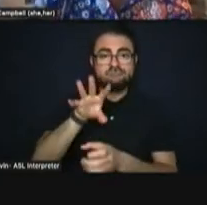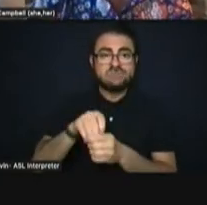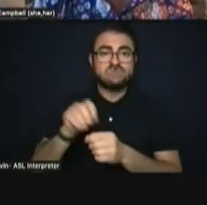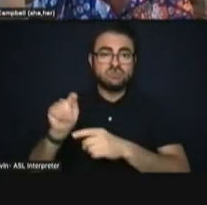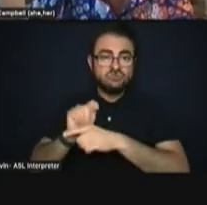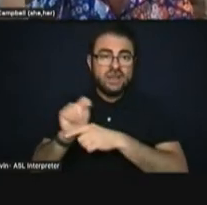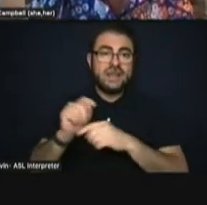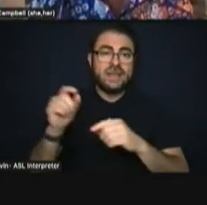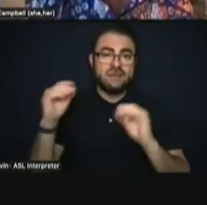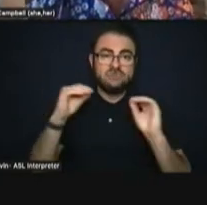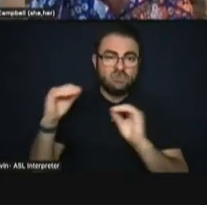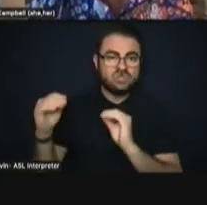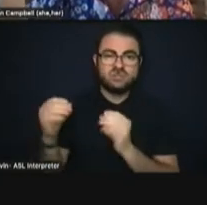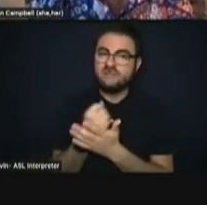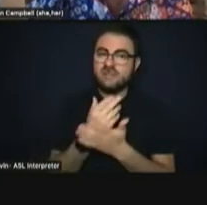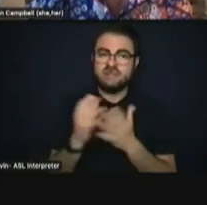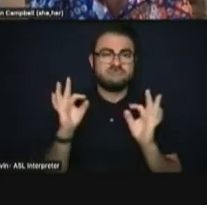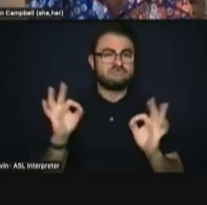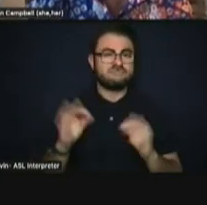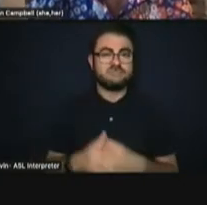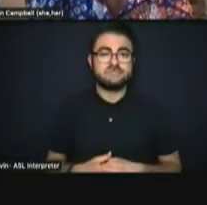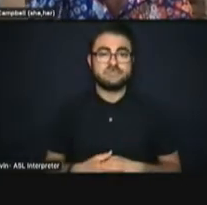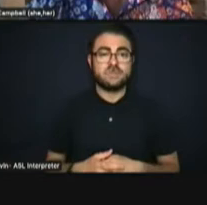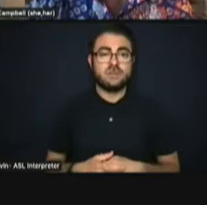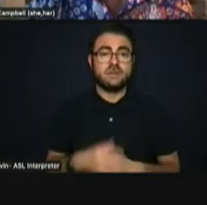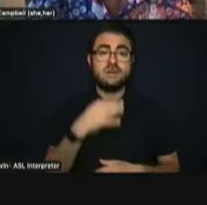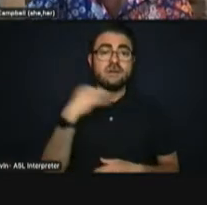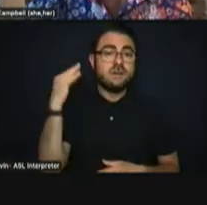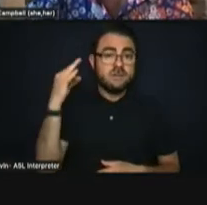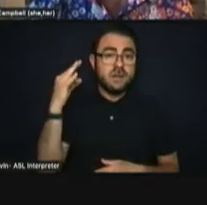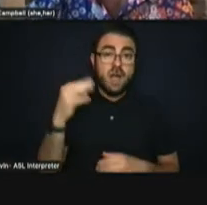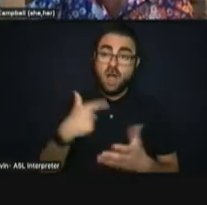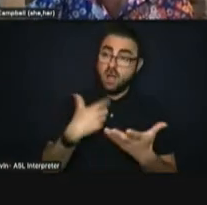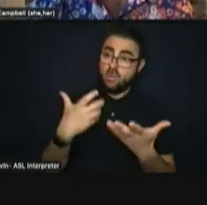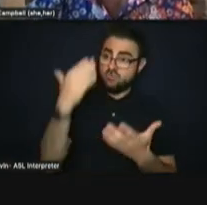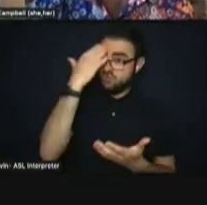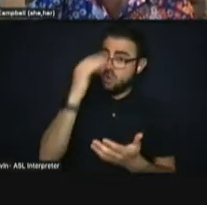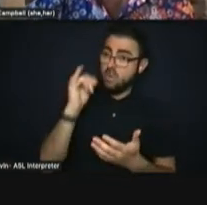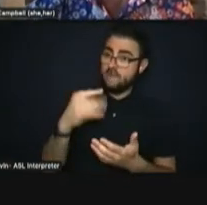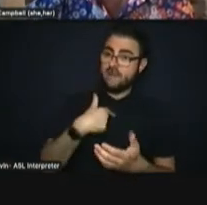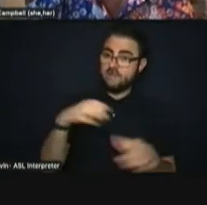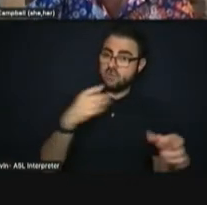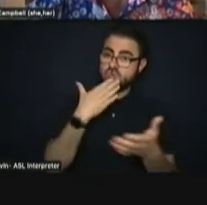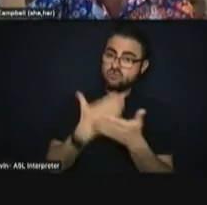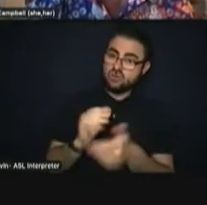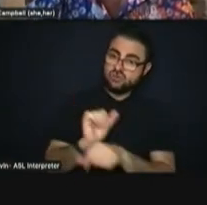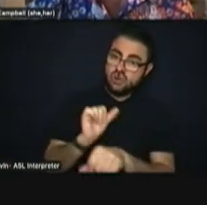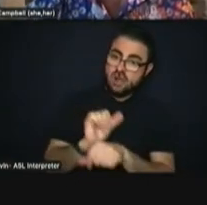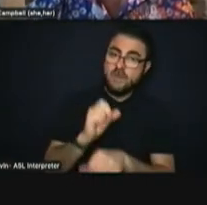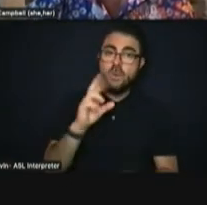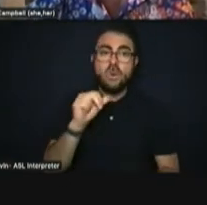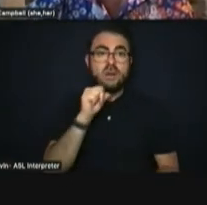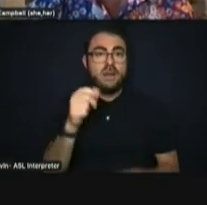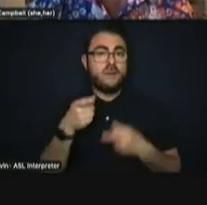else. I know I would want to be knowing if I'm doing a good job or not on trying to perform